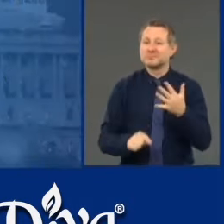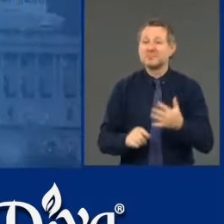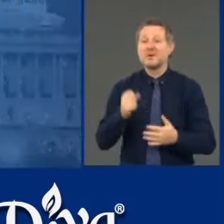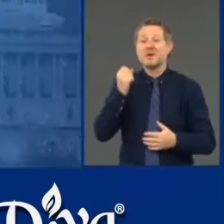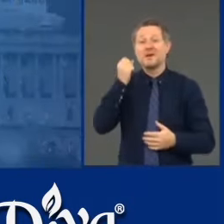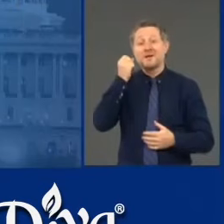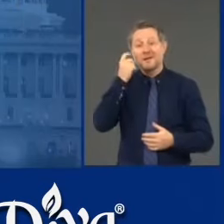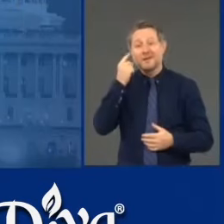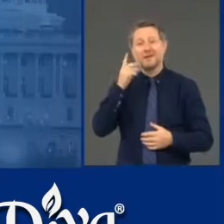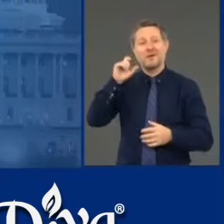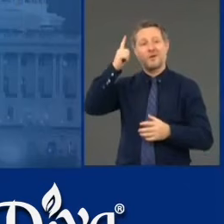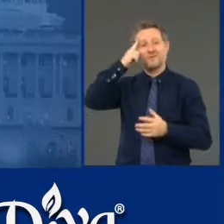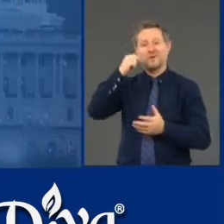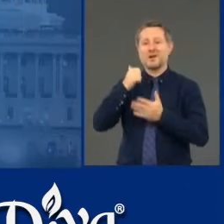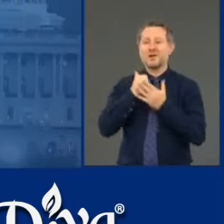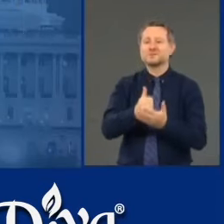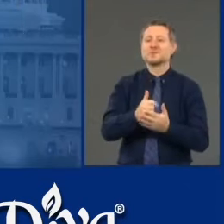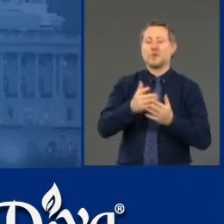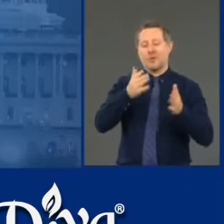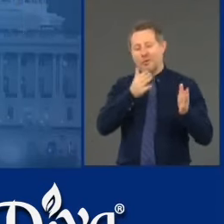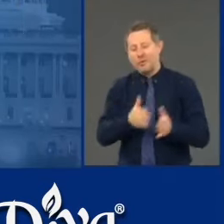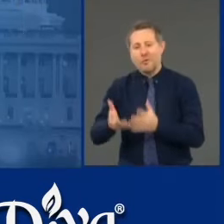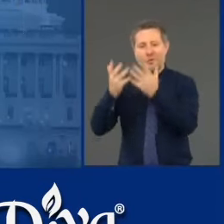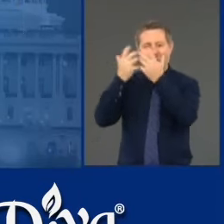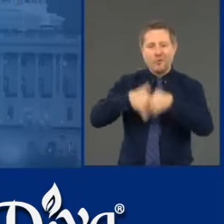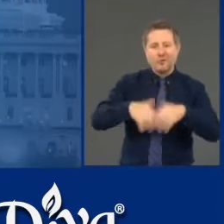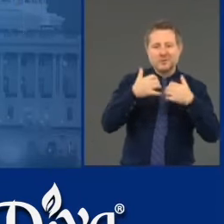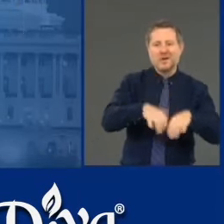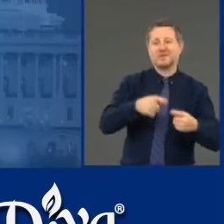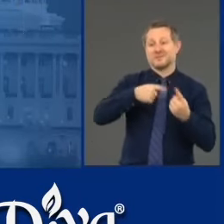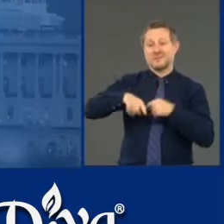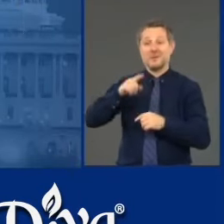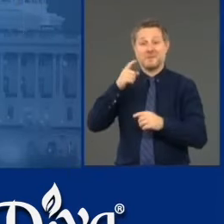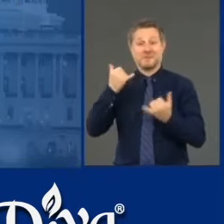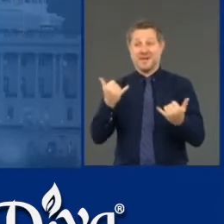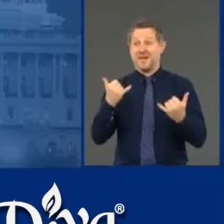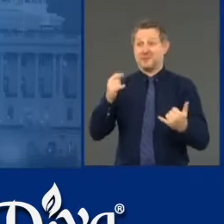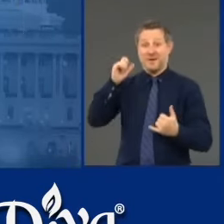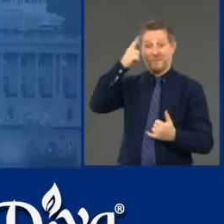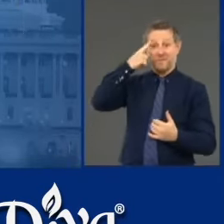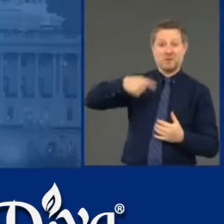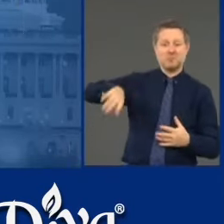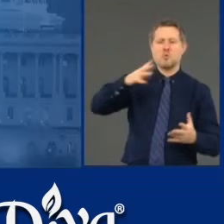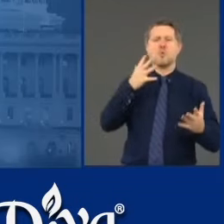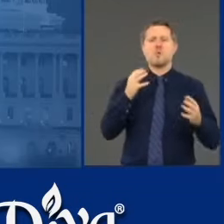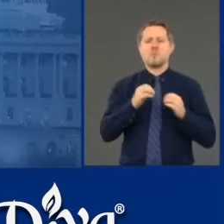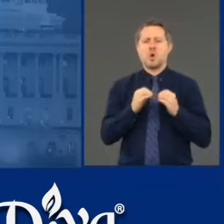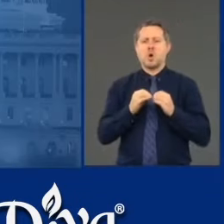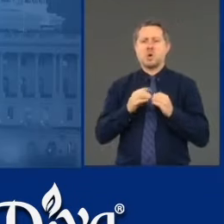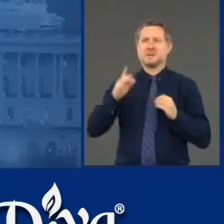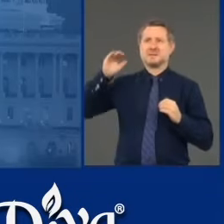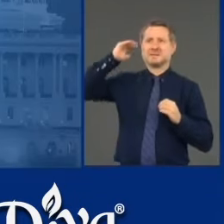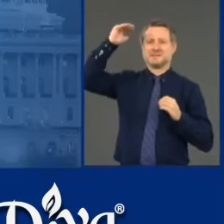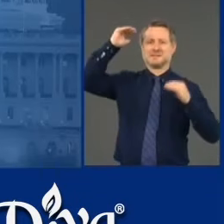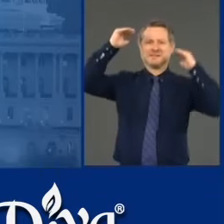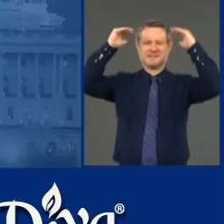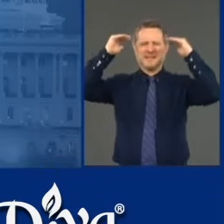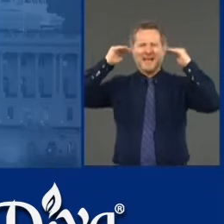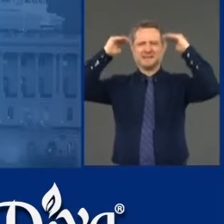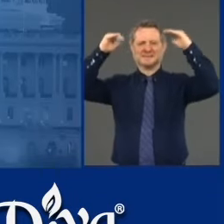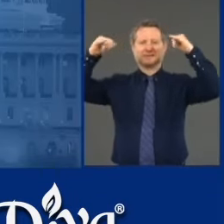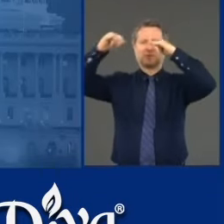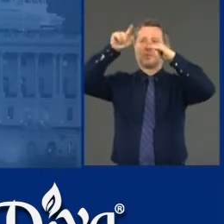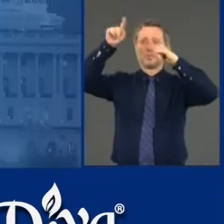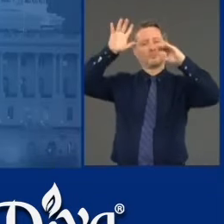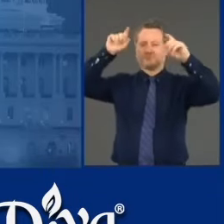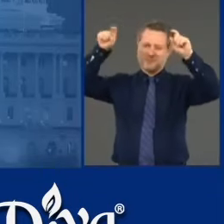organize. Today, government's going to be held to a different standard. And it has to be fundamentally different. It has to be